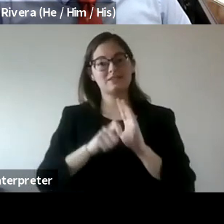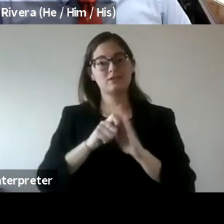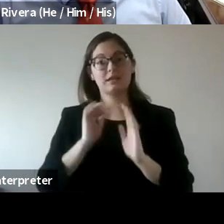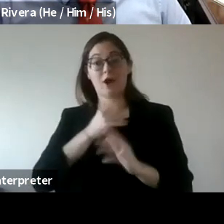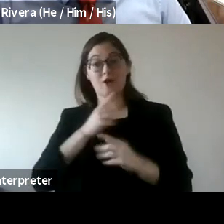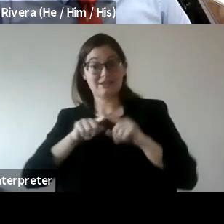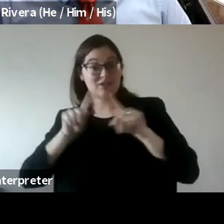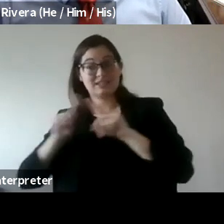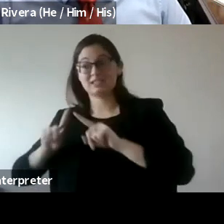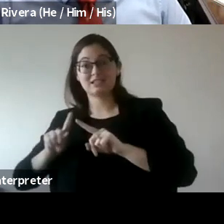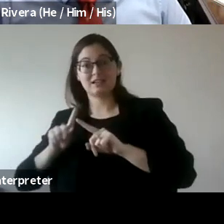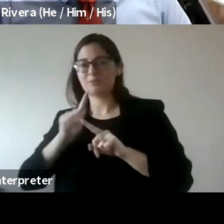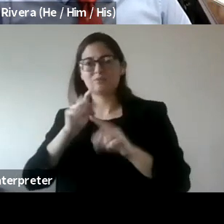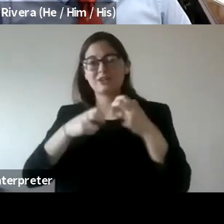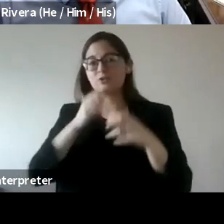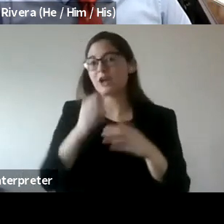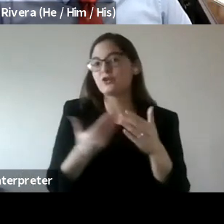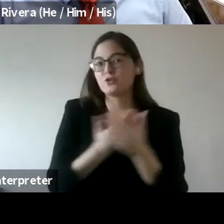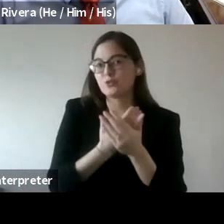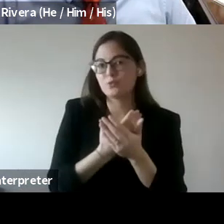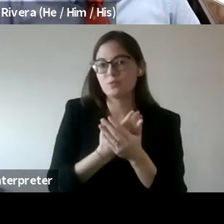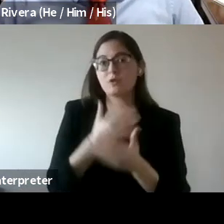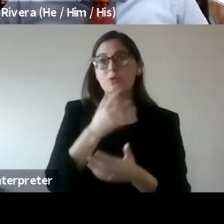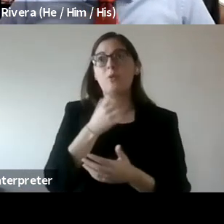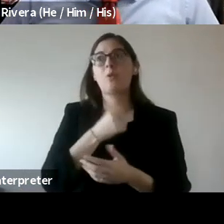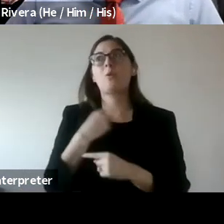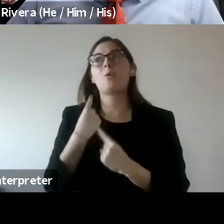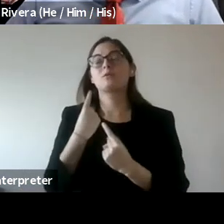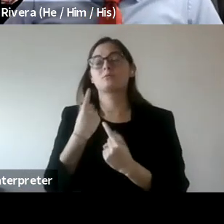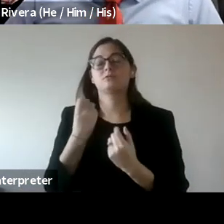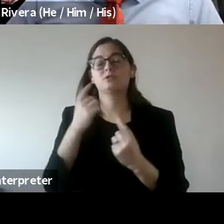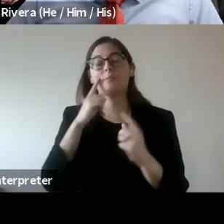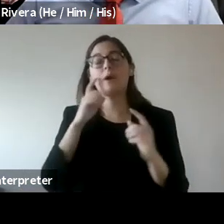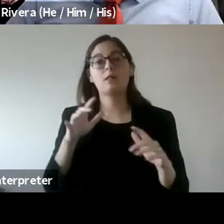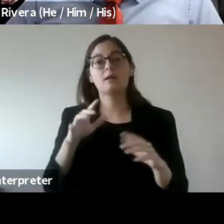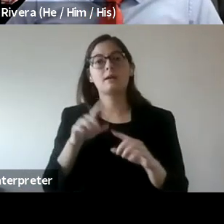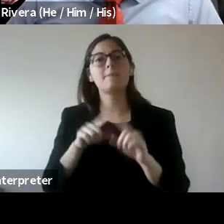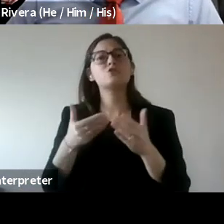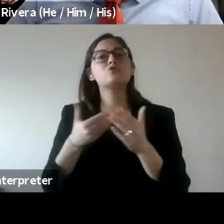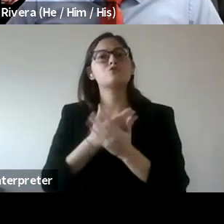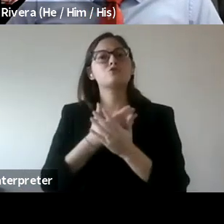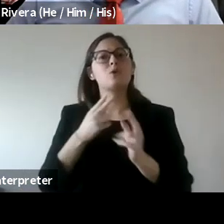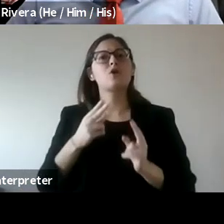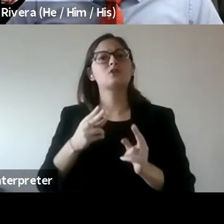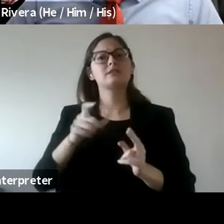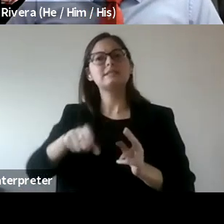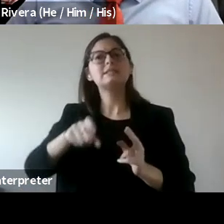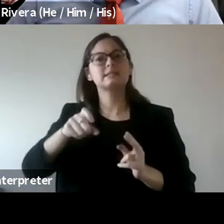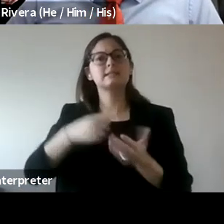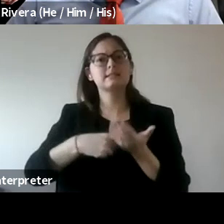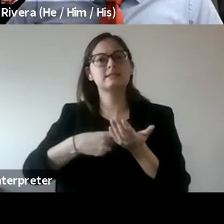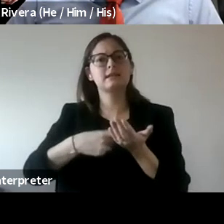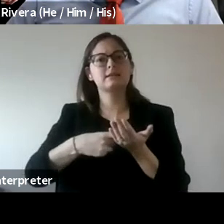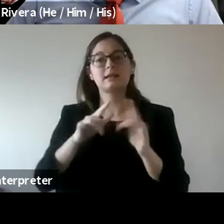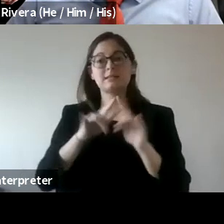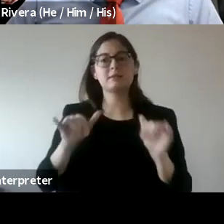new. Indeed, they're so old that it's often appalling. But there's a new urgency to take them up, and simultaneously, a kind of